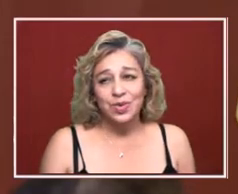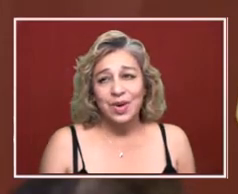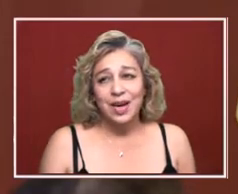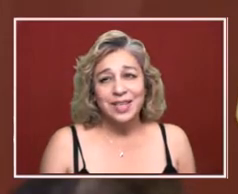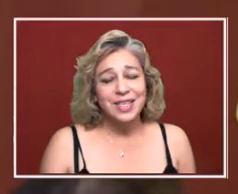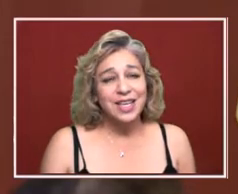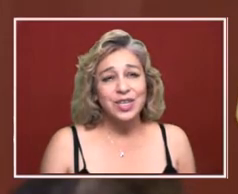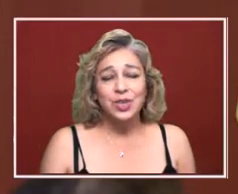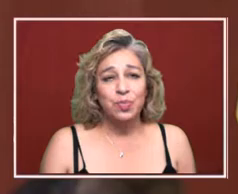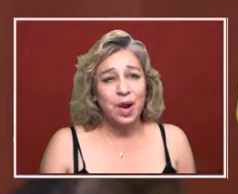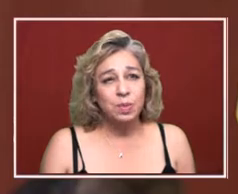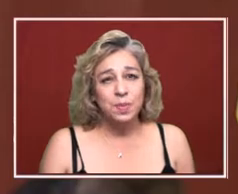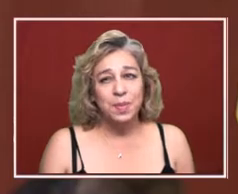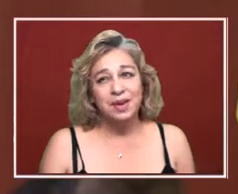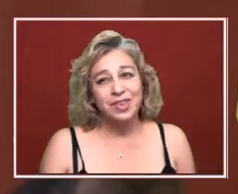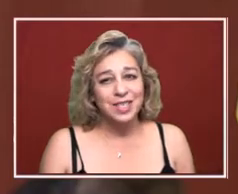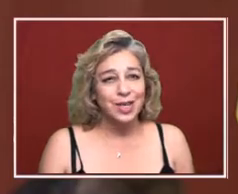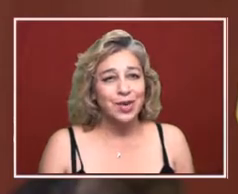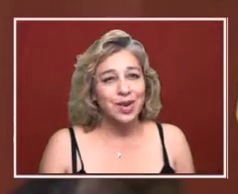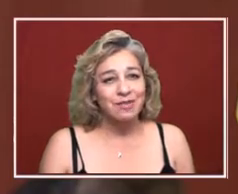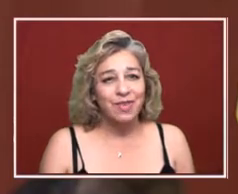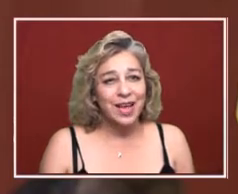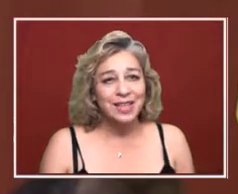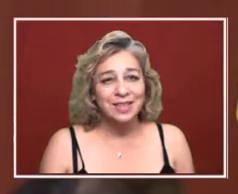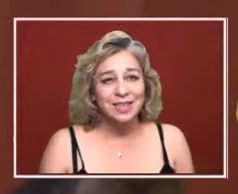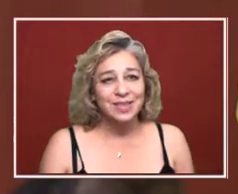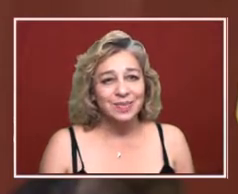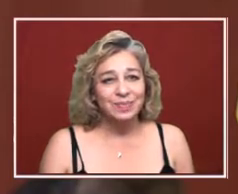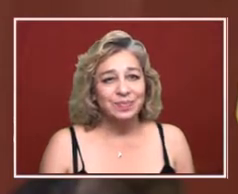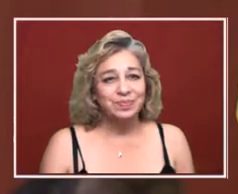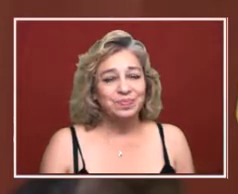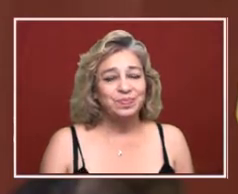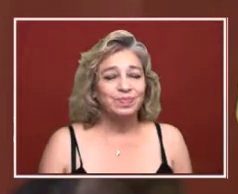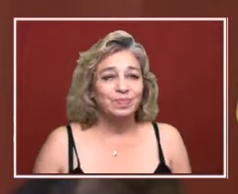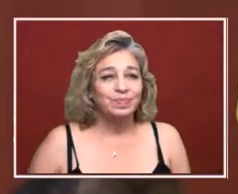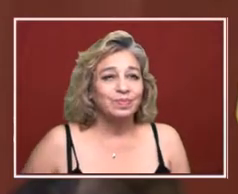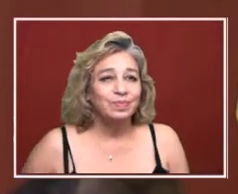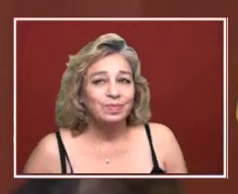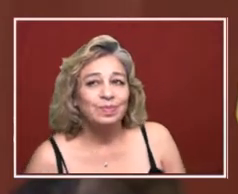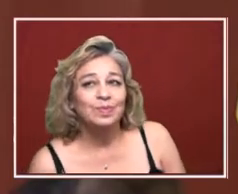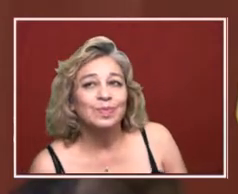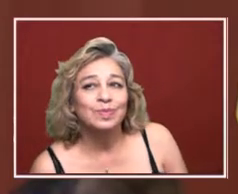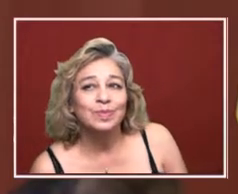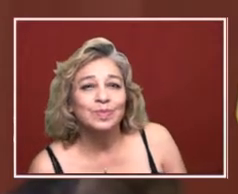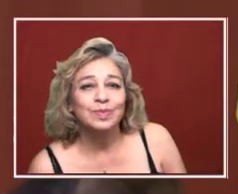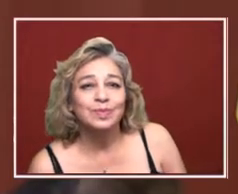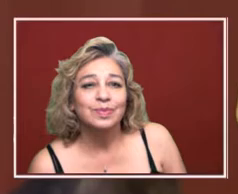to attend to the problem of insecurity and violence. Estaban